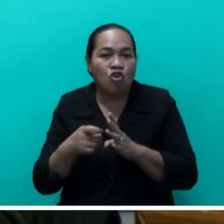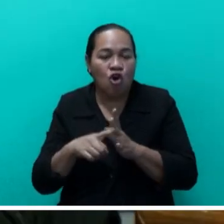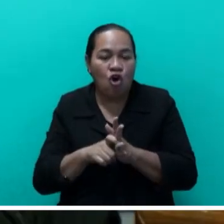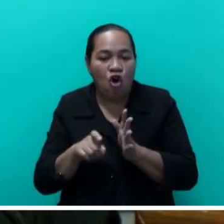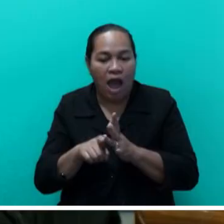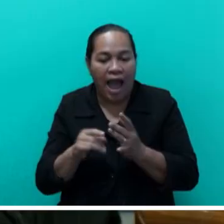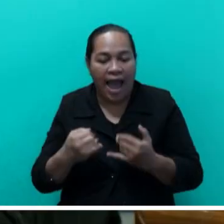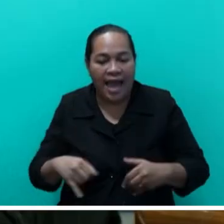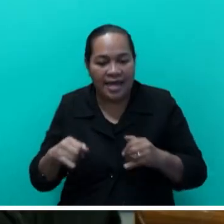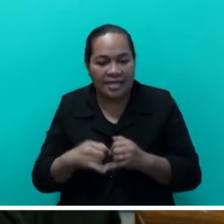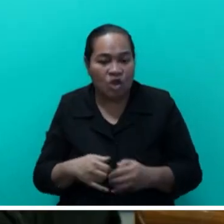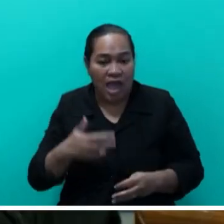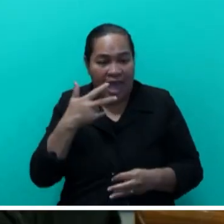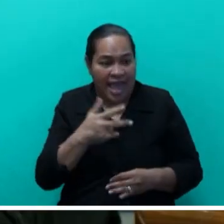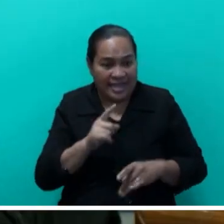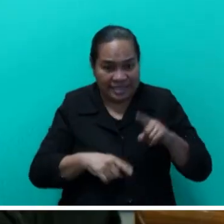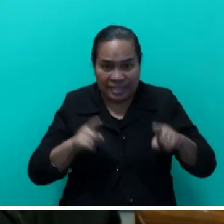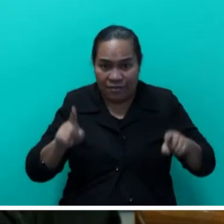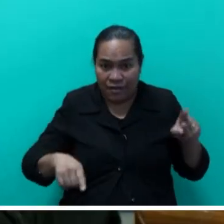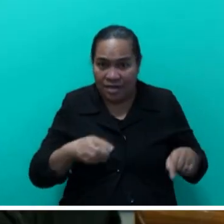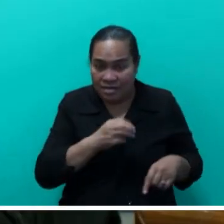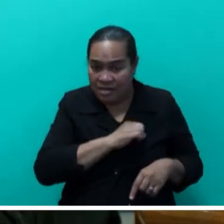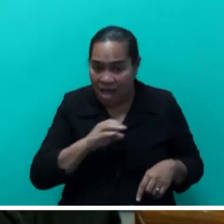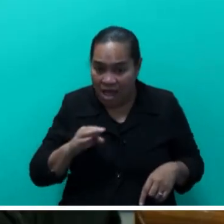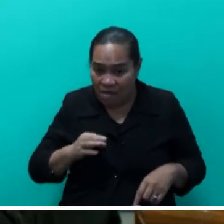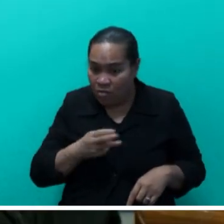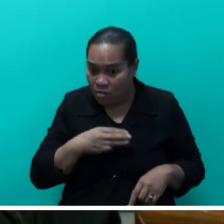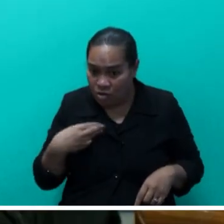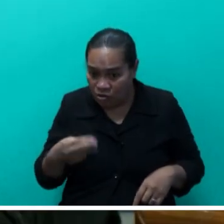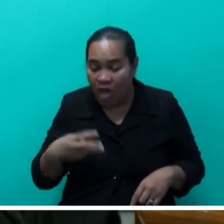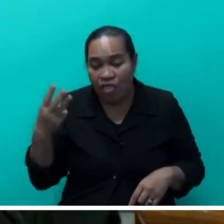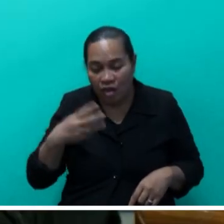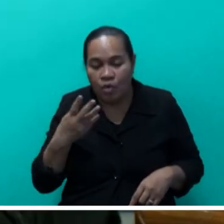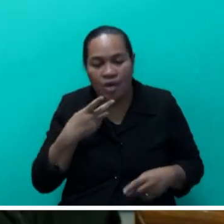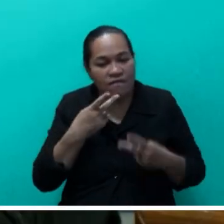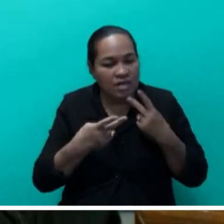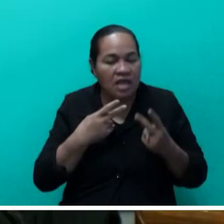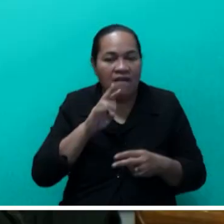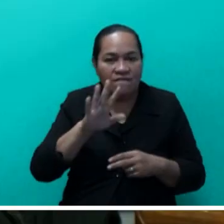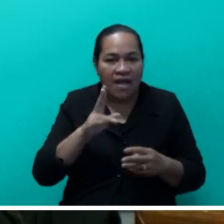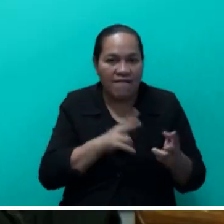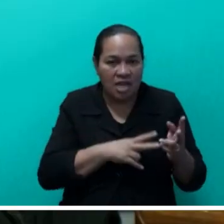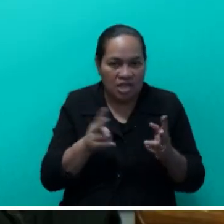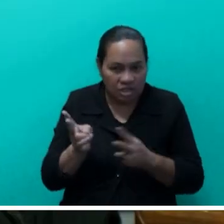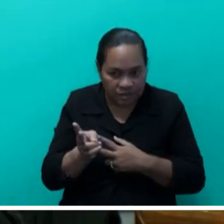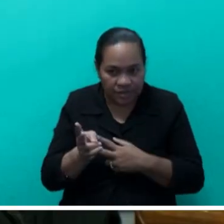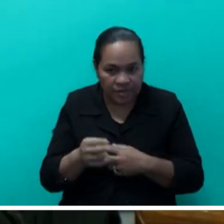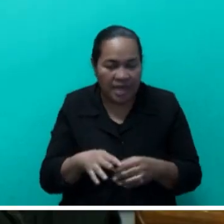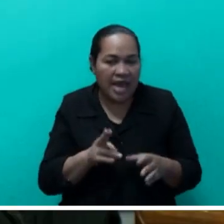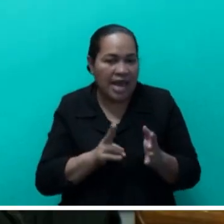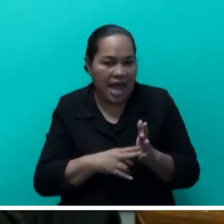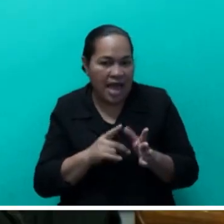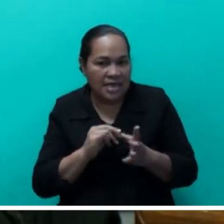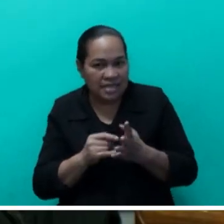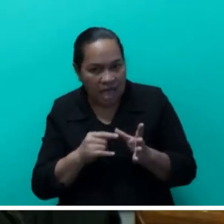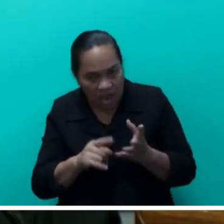representatives from 8 government ministries and 13 stakeholders, I visited 5 villages, Nassau, Nambuna, Nakondu, Nadamaki,